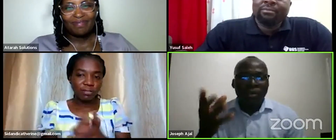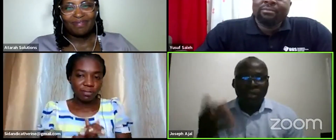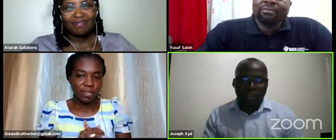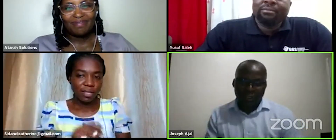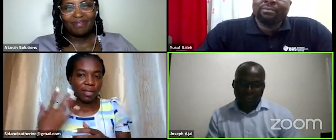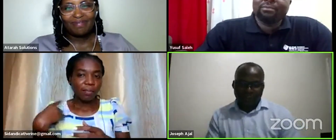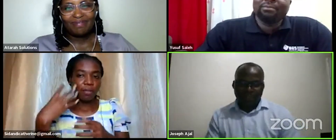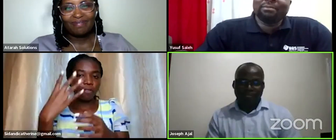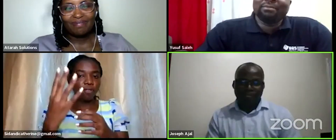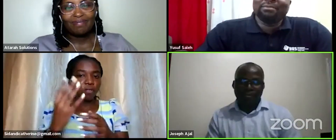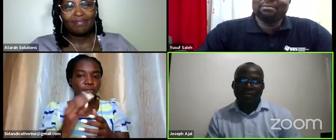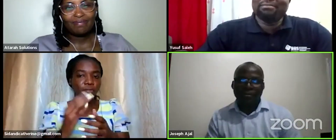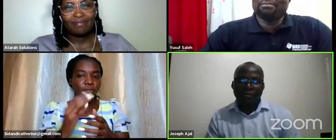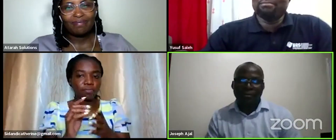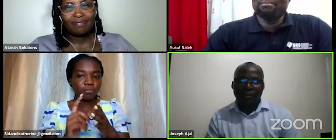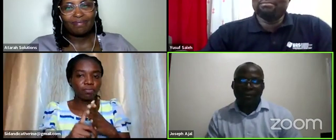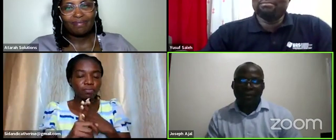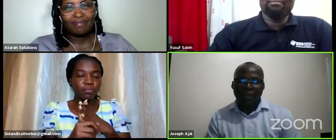some books.